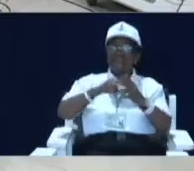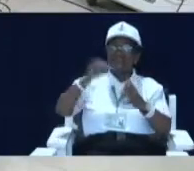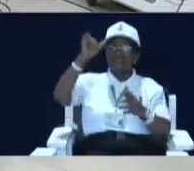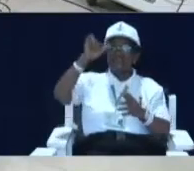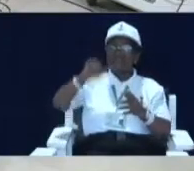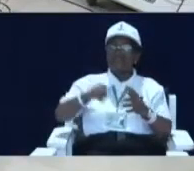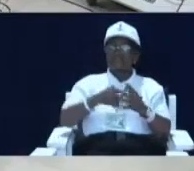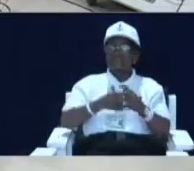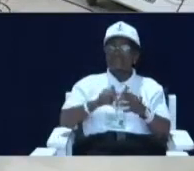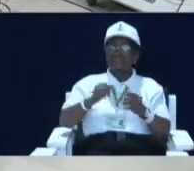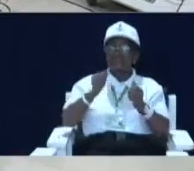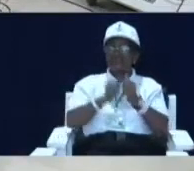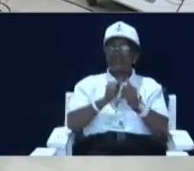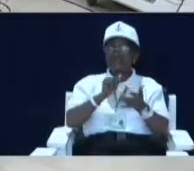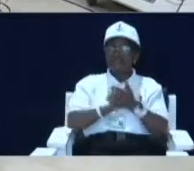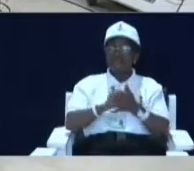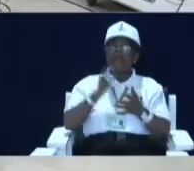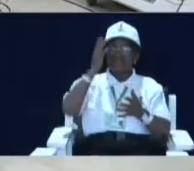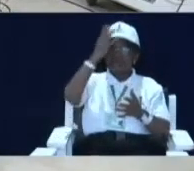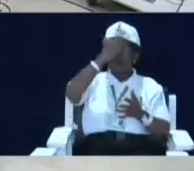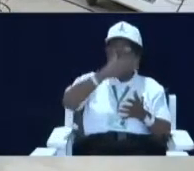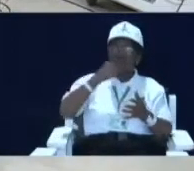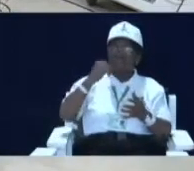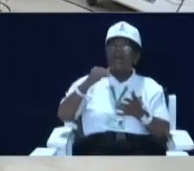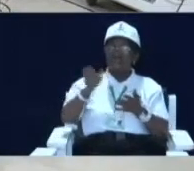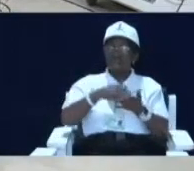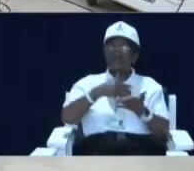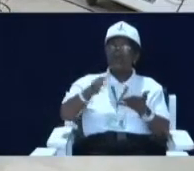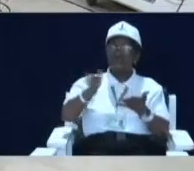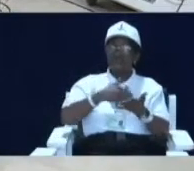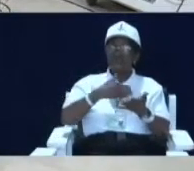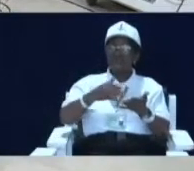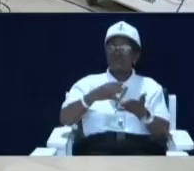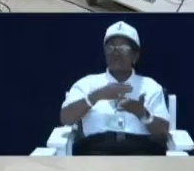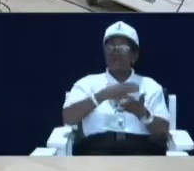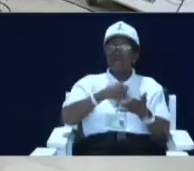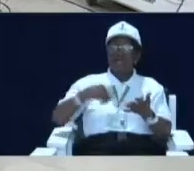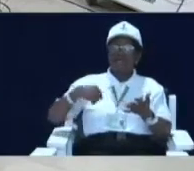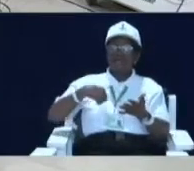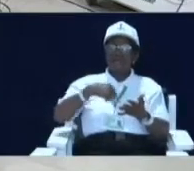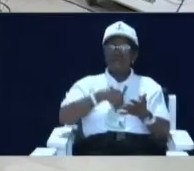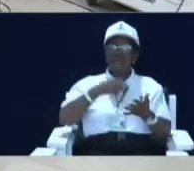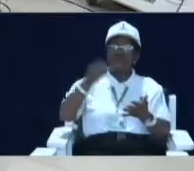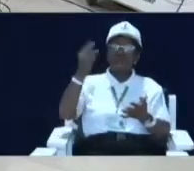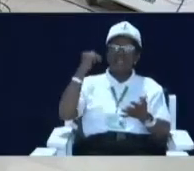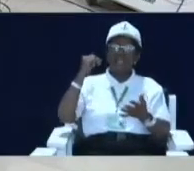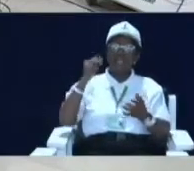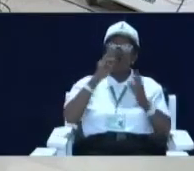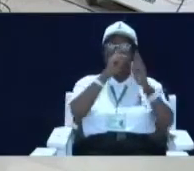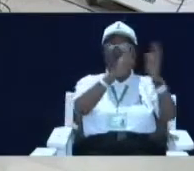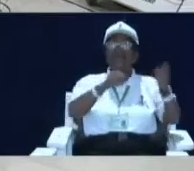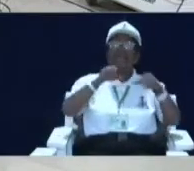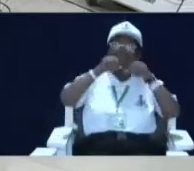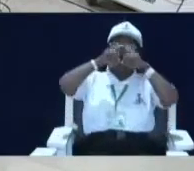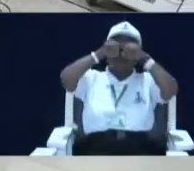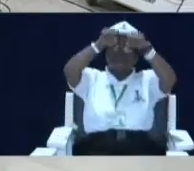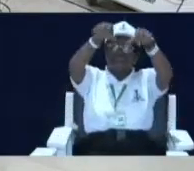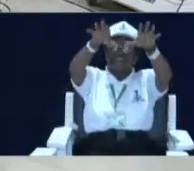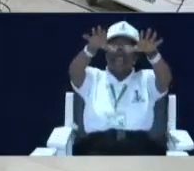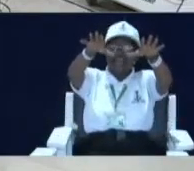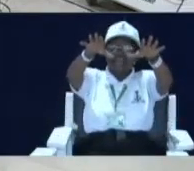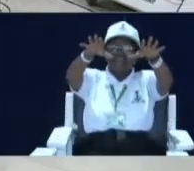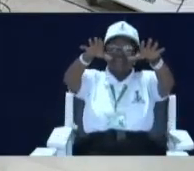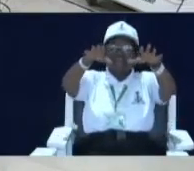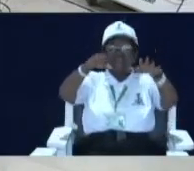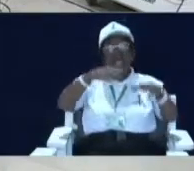that beautiful song, and we were already blessed. And